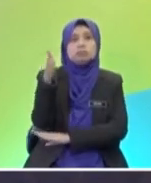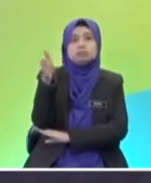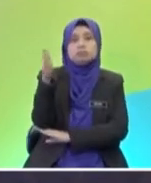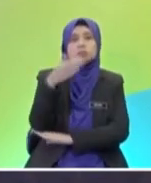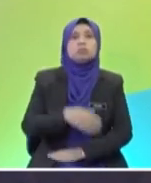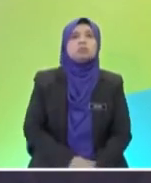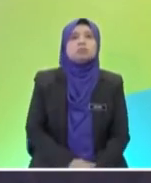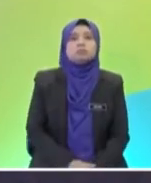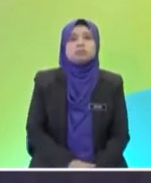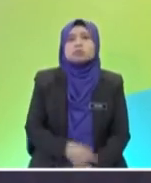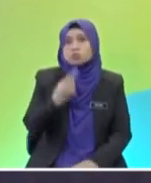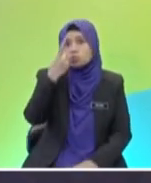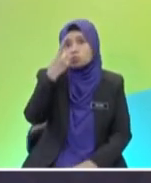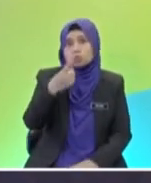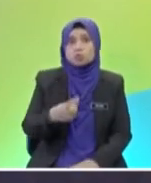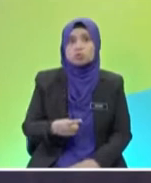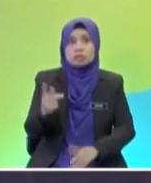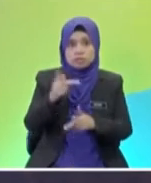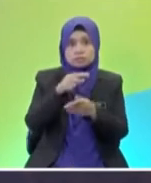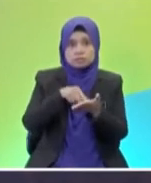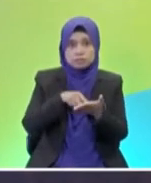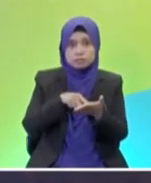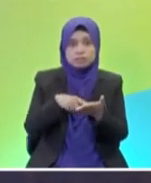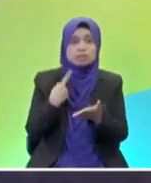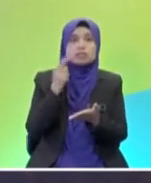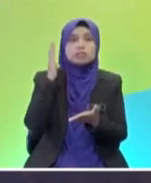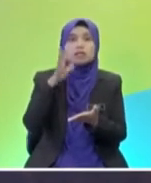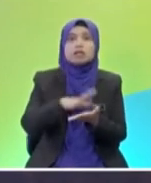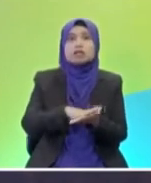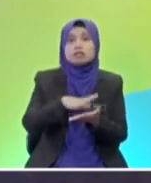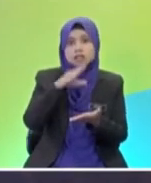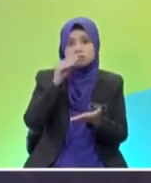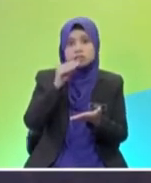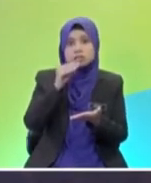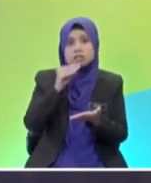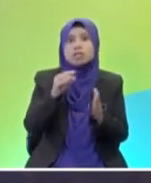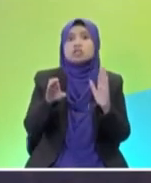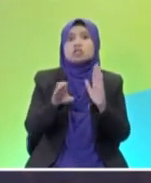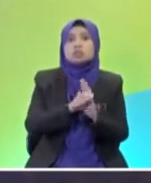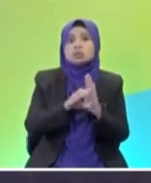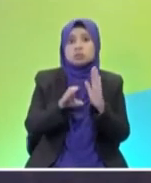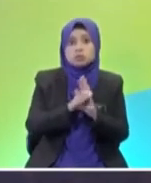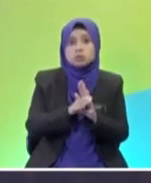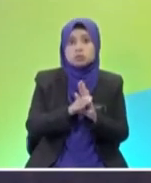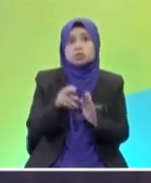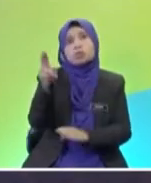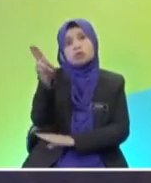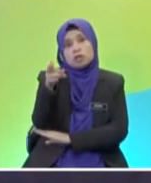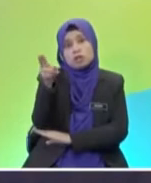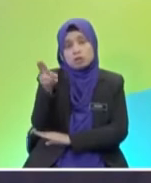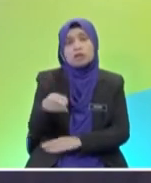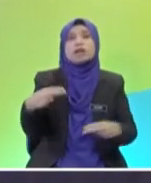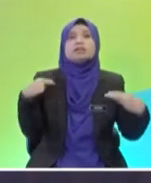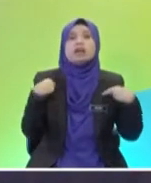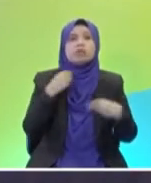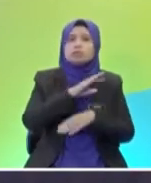So teacher okay. Devi, for this next segment, what will we be learning? Okay, just now we saw example of animals and plants that are facing the threat of